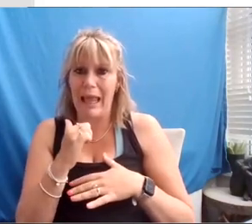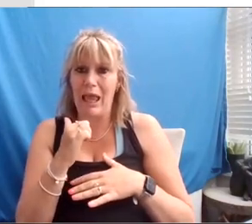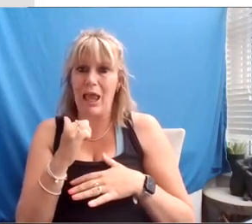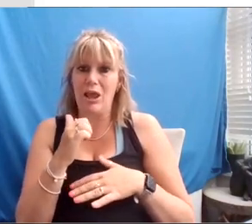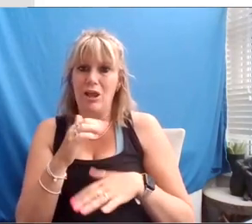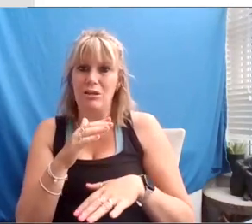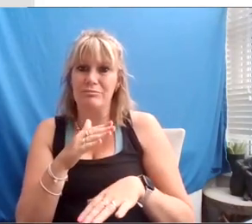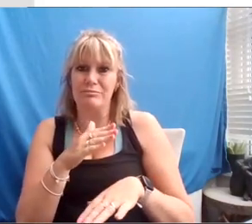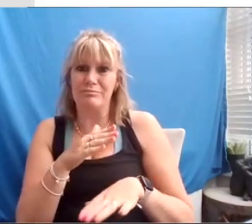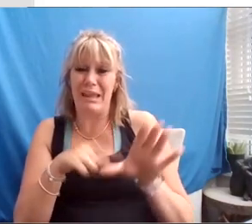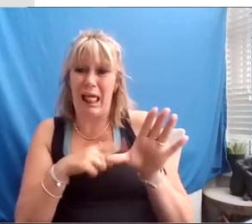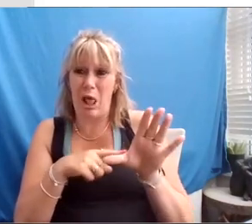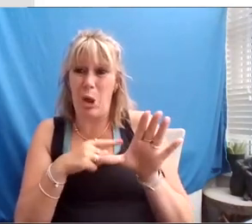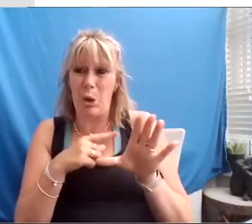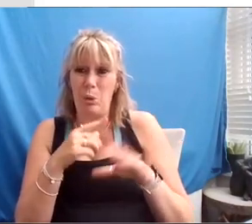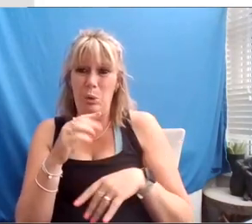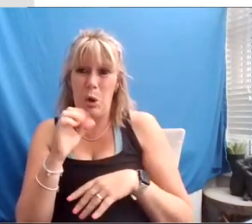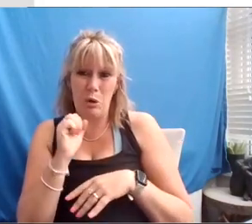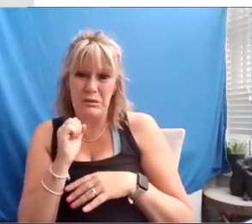orange.